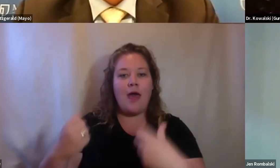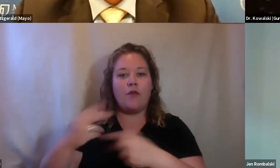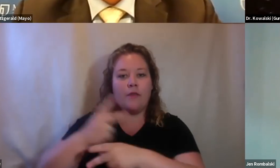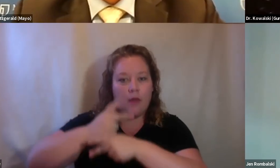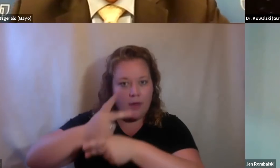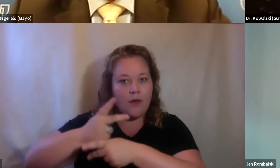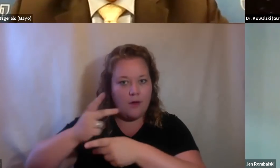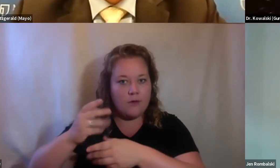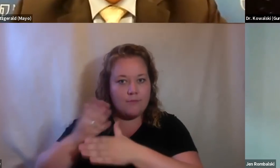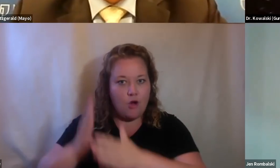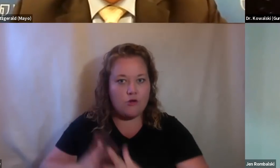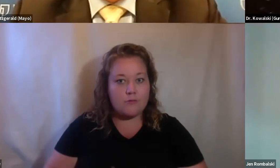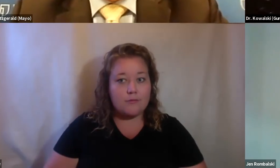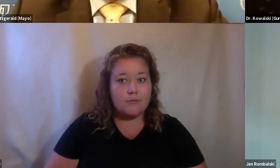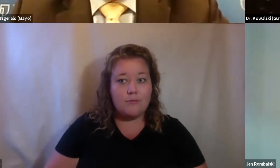chime in?